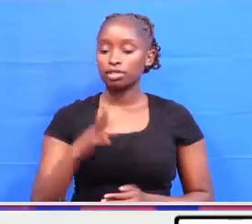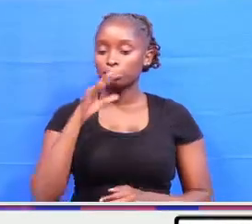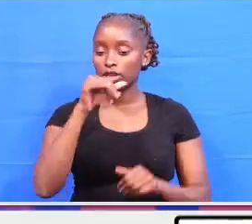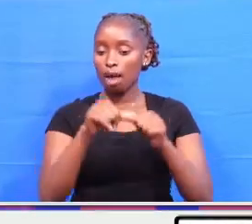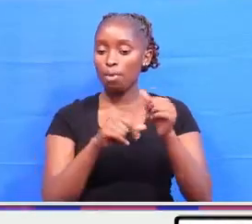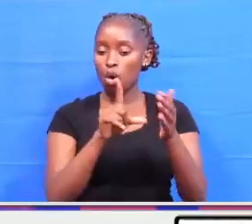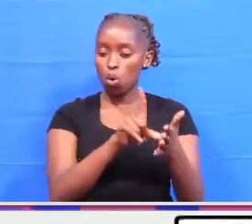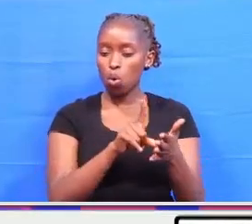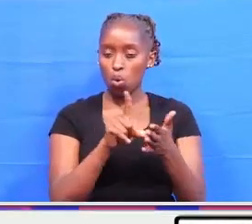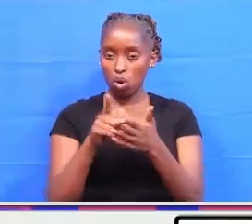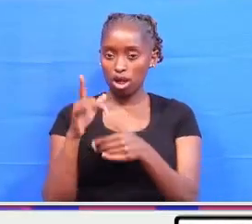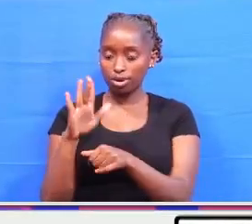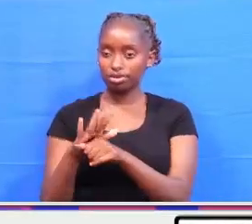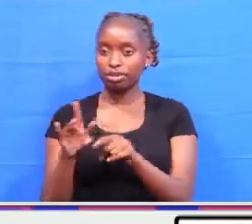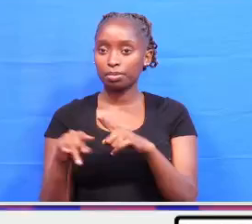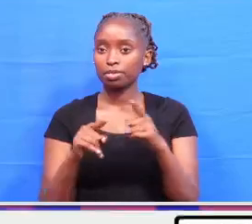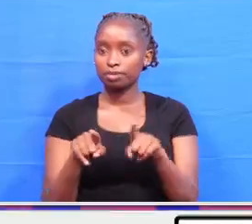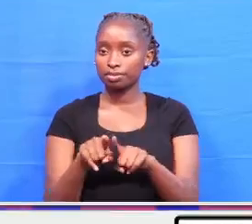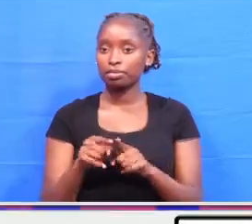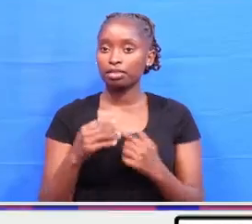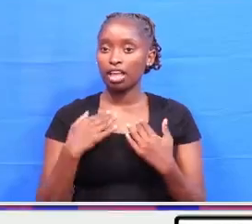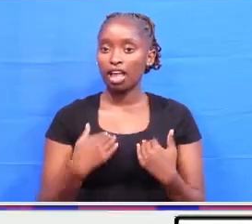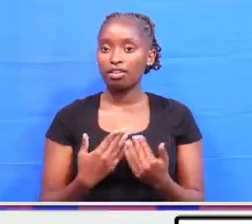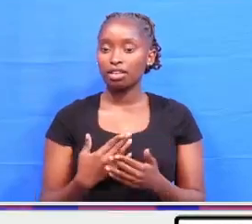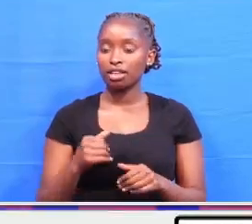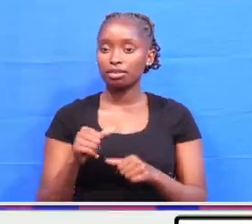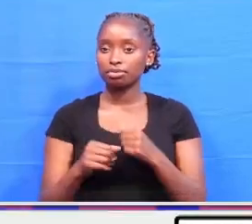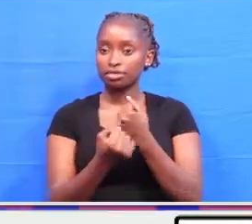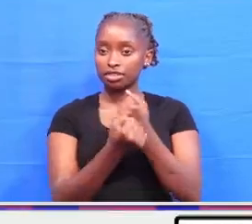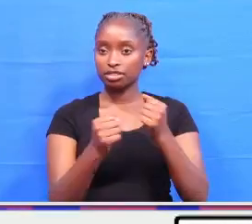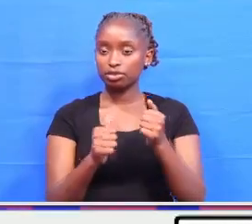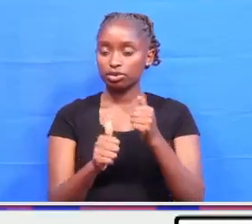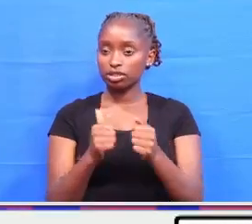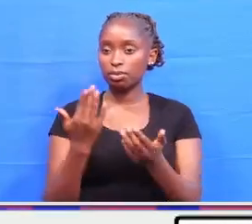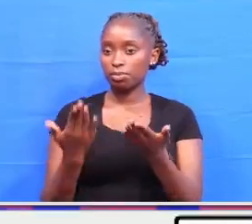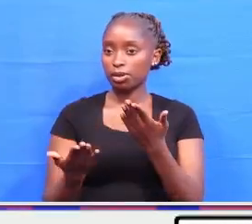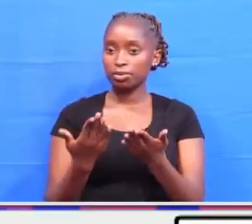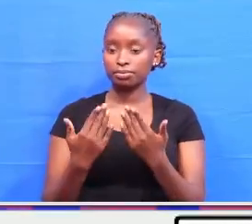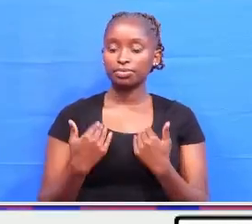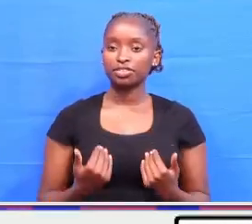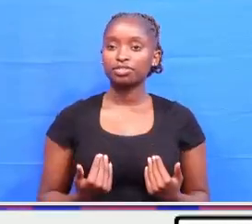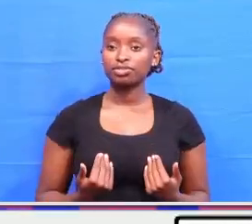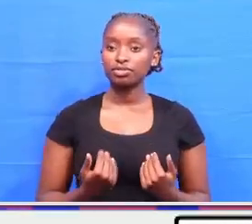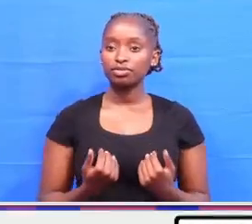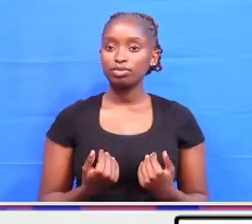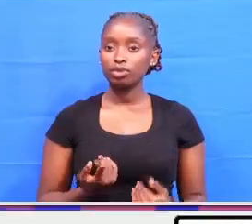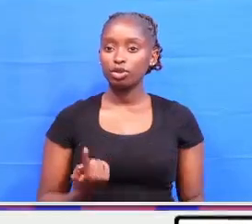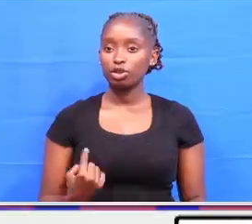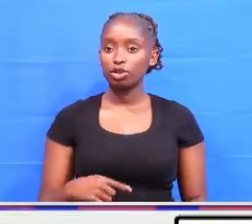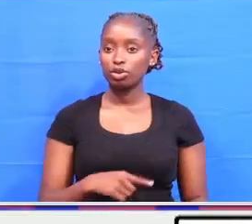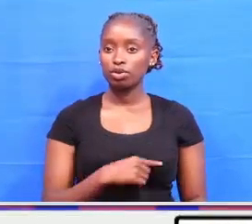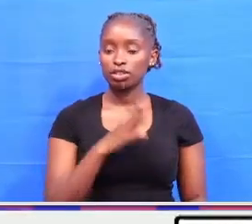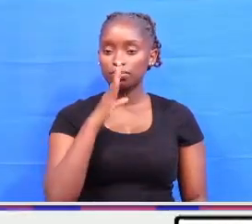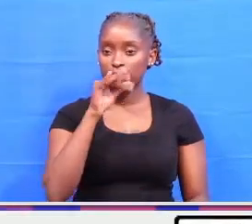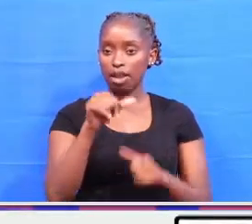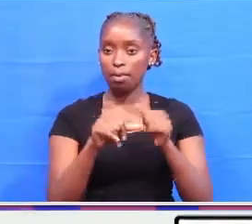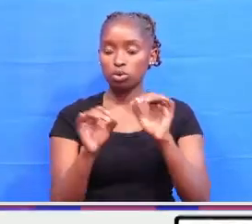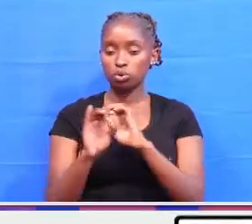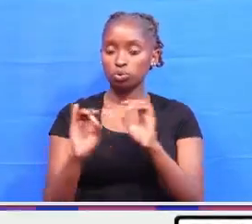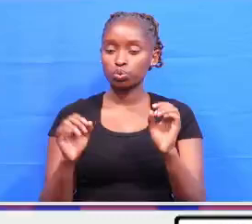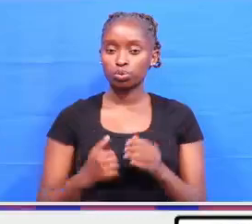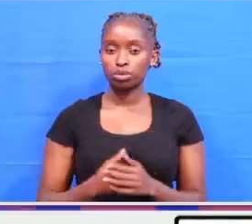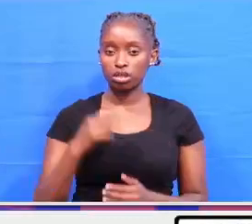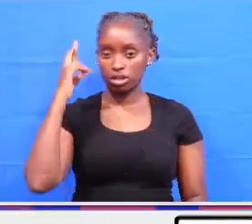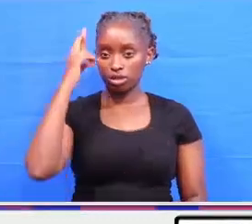a lot, mm-hmm, but I also, there's a bit of savings that probably, right, we haven't talked about, mm-hmm,